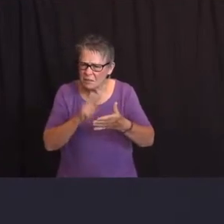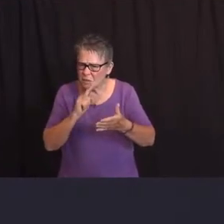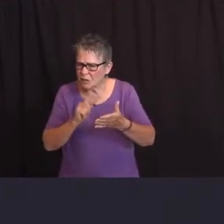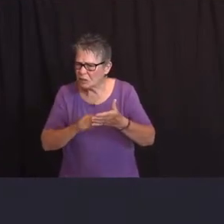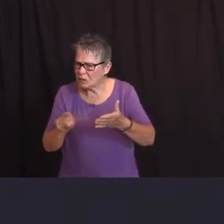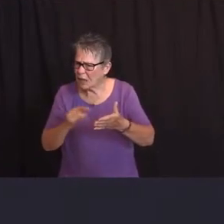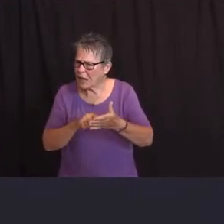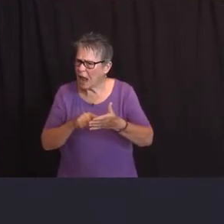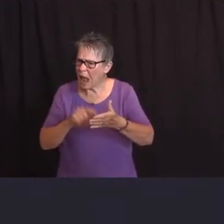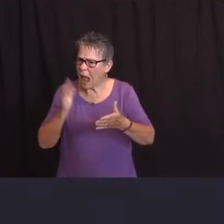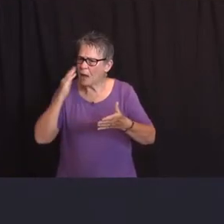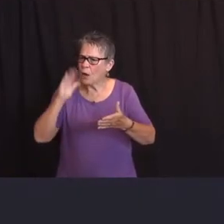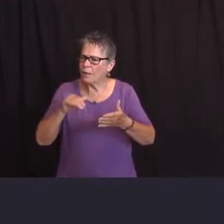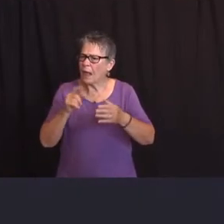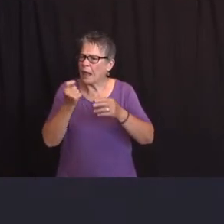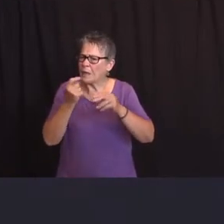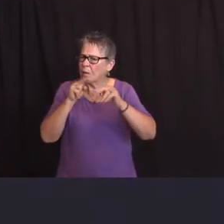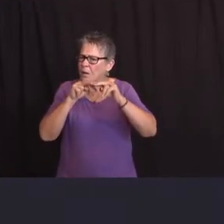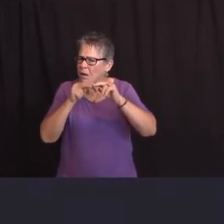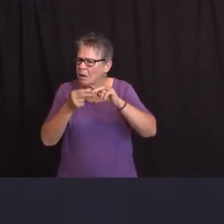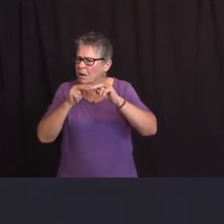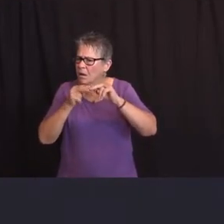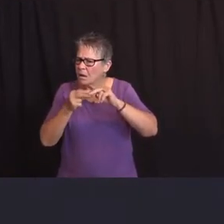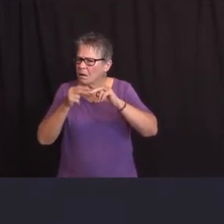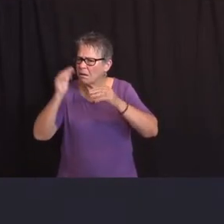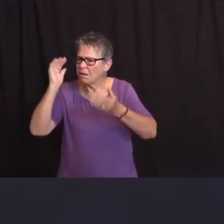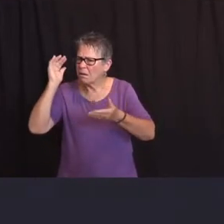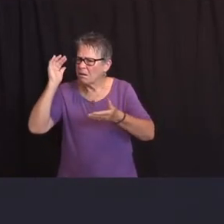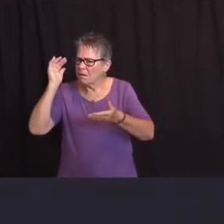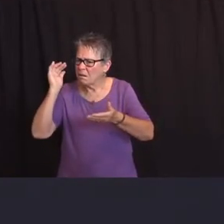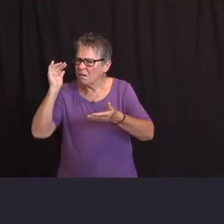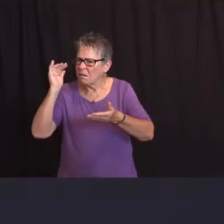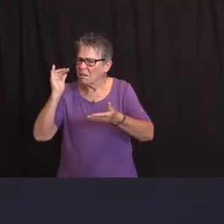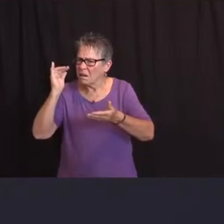couple. Yeah, it came down a little bit. The past few days, so.